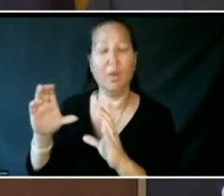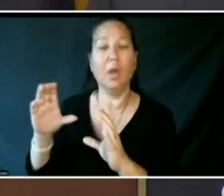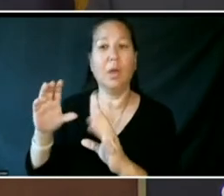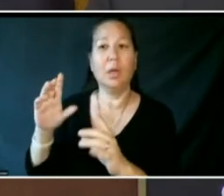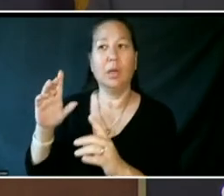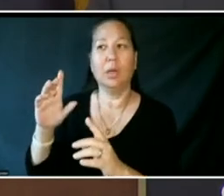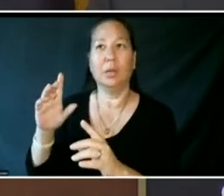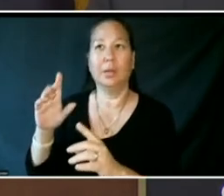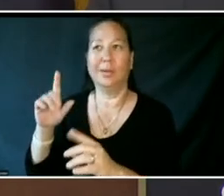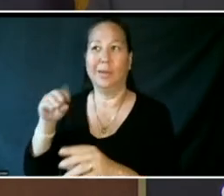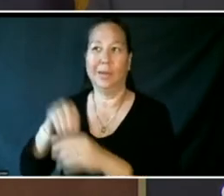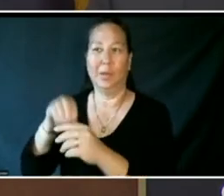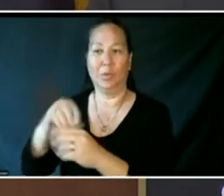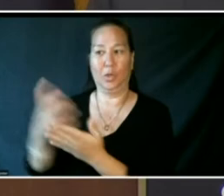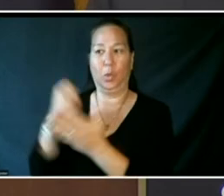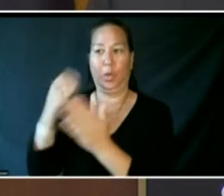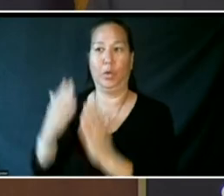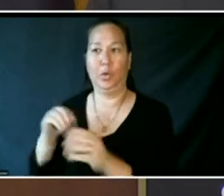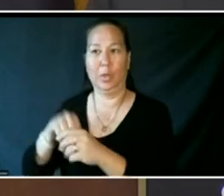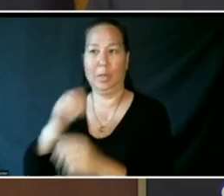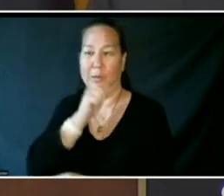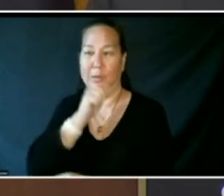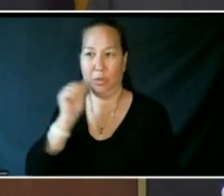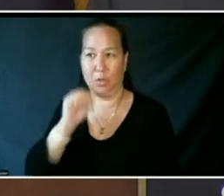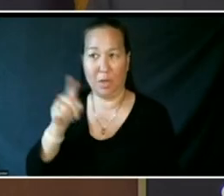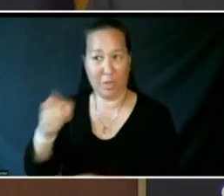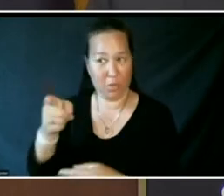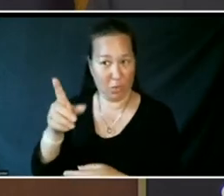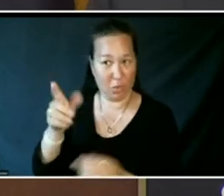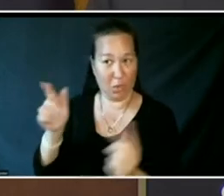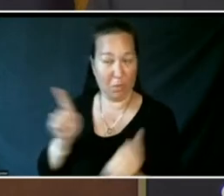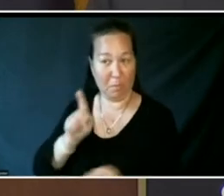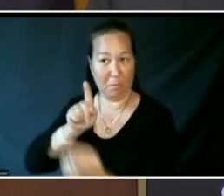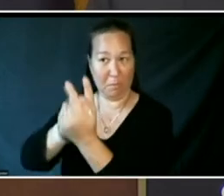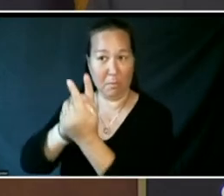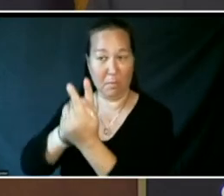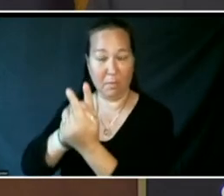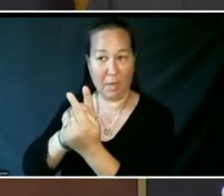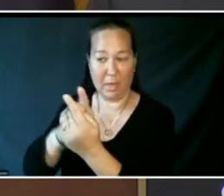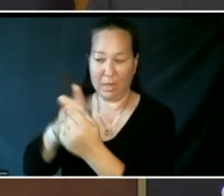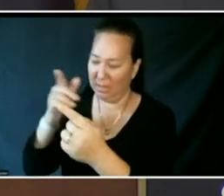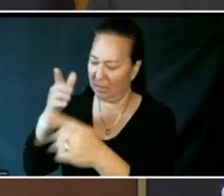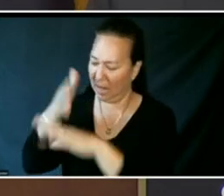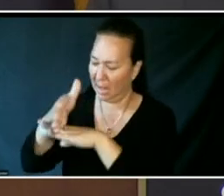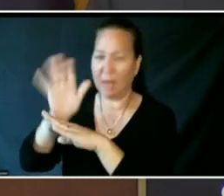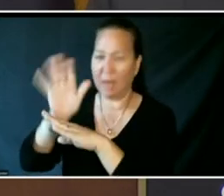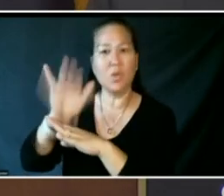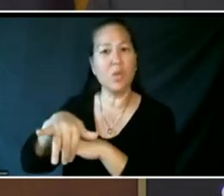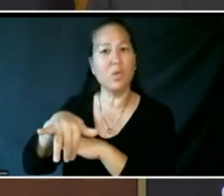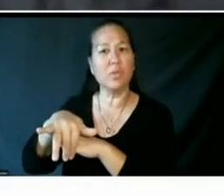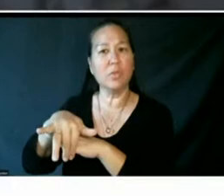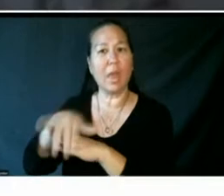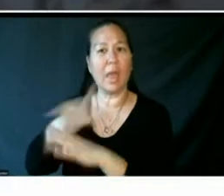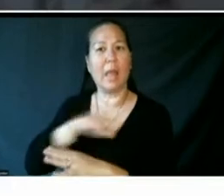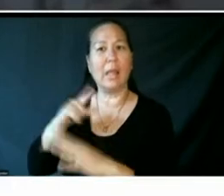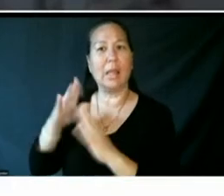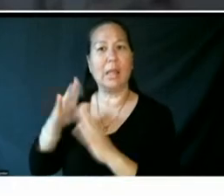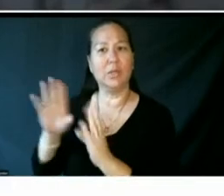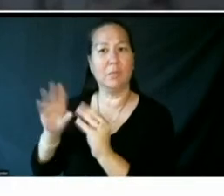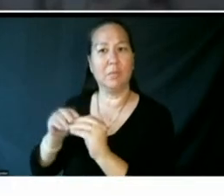Mr. Giuliani and his associates while they were in Phoenix sometime after that purported legislative hearing at the hotel? Yes, I did,